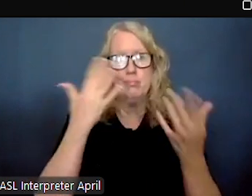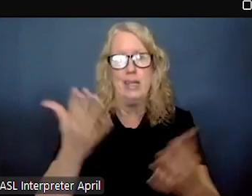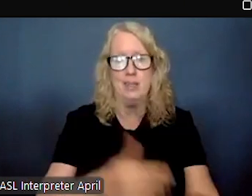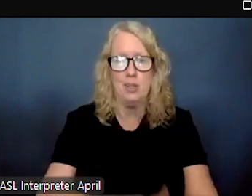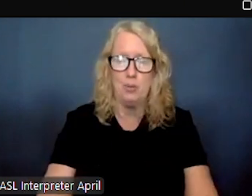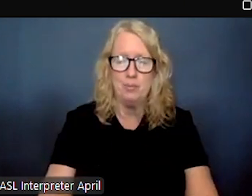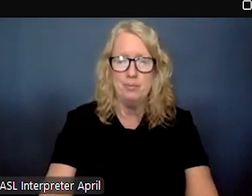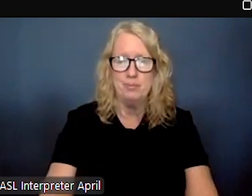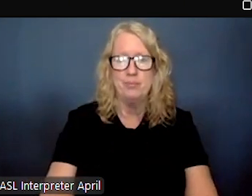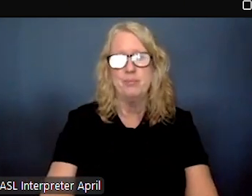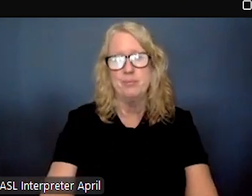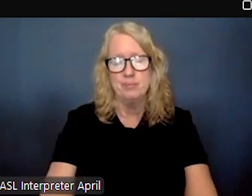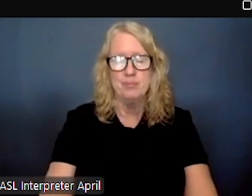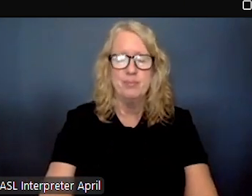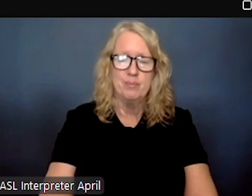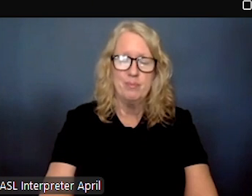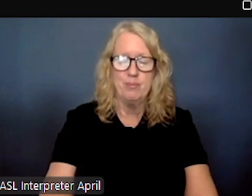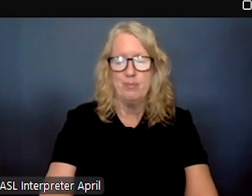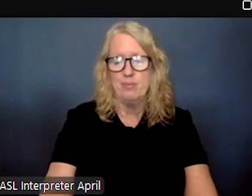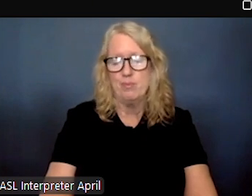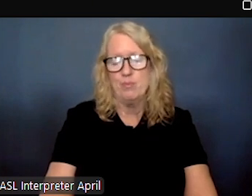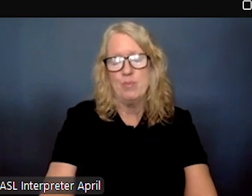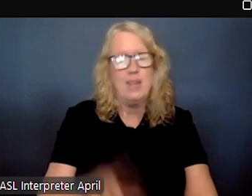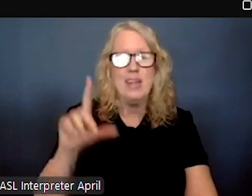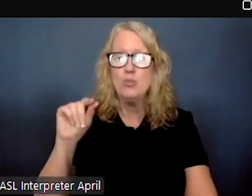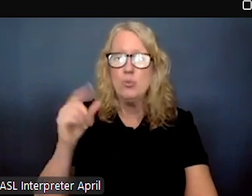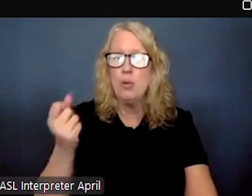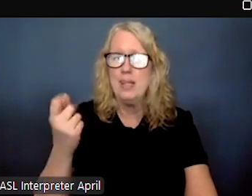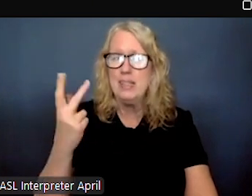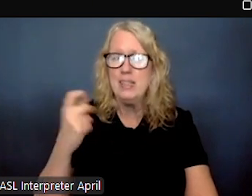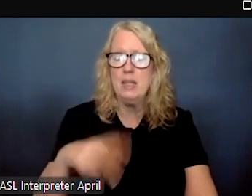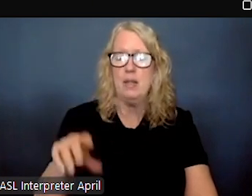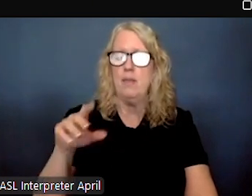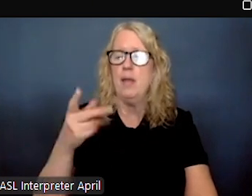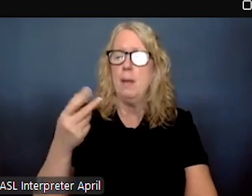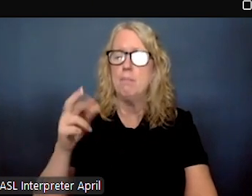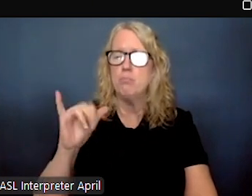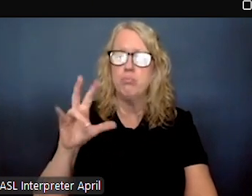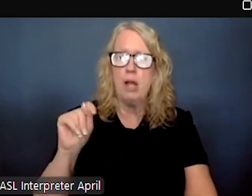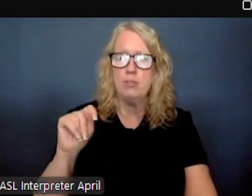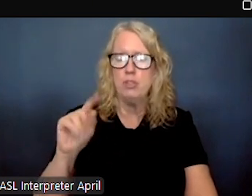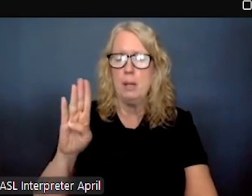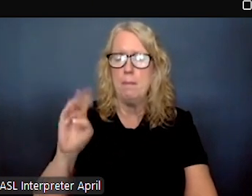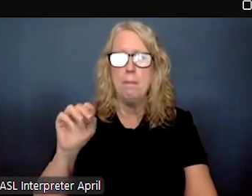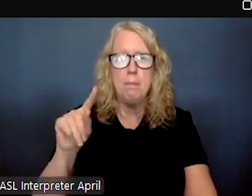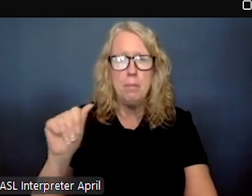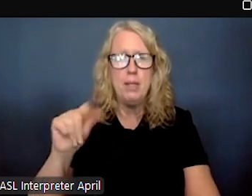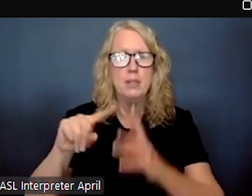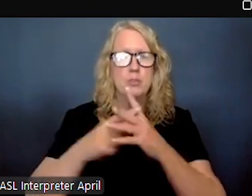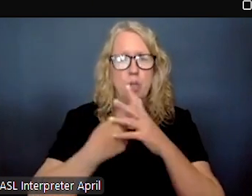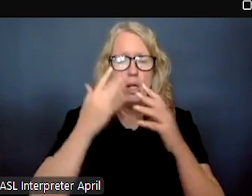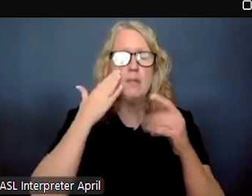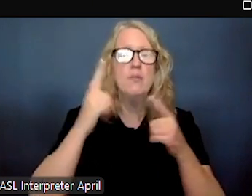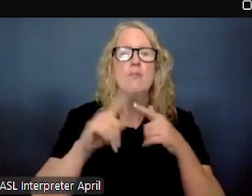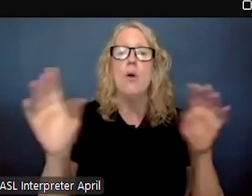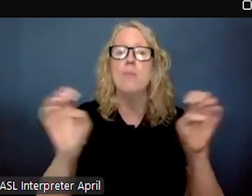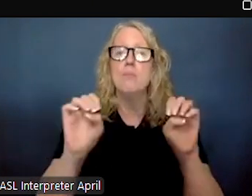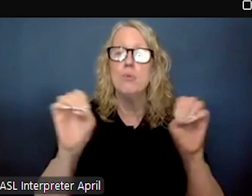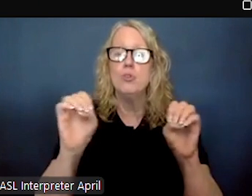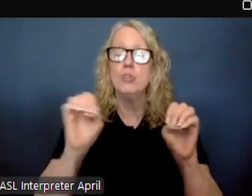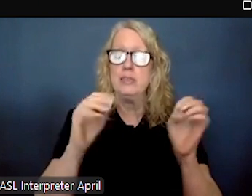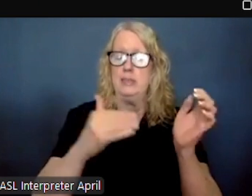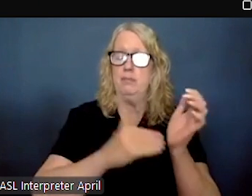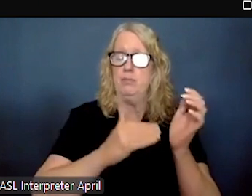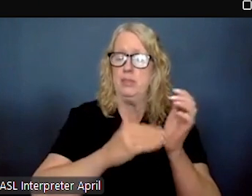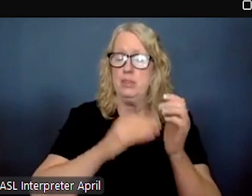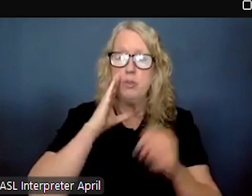Then, probably 2012, Project Beta came out to give emergency physicians a toolkit